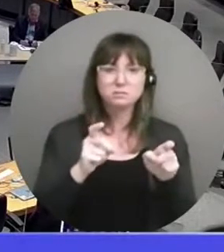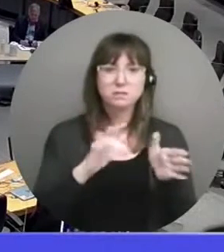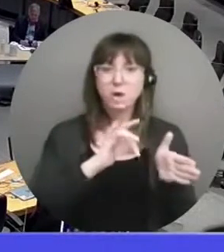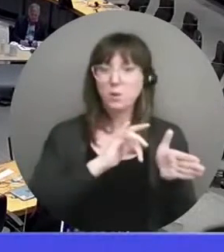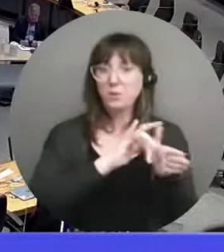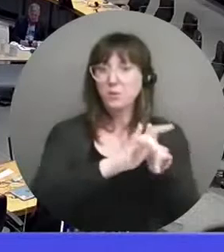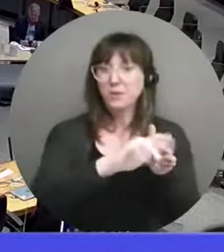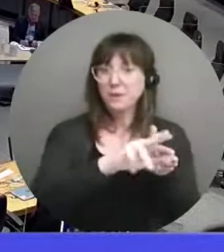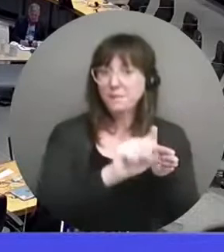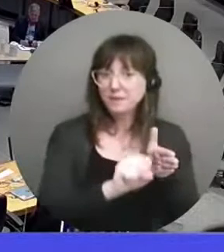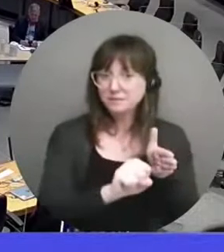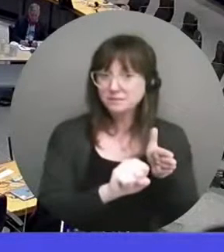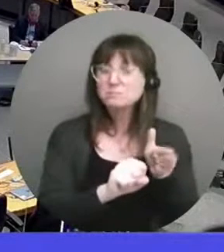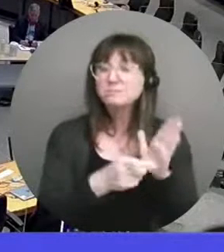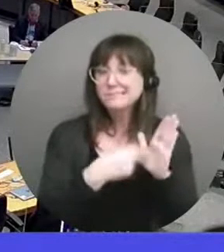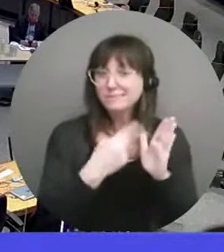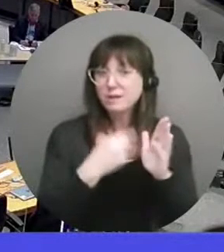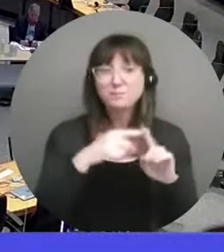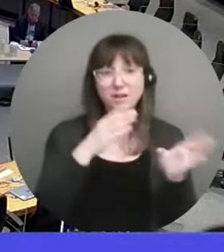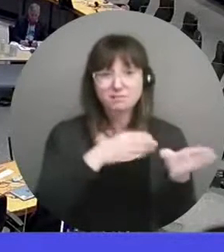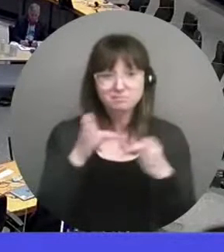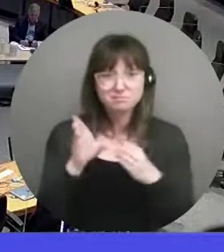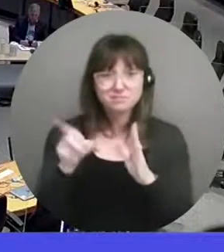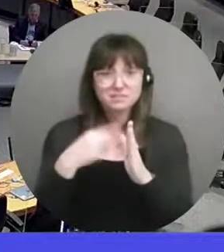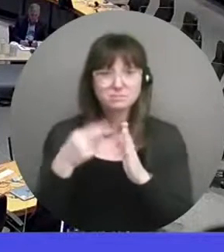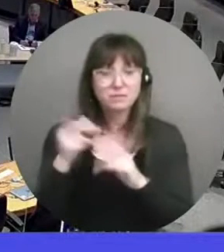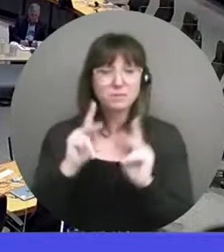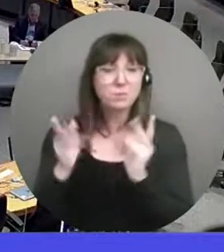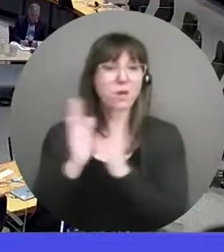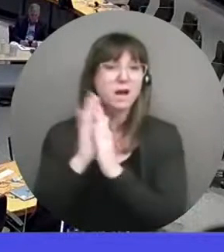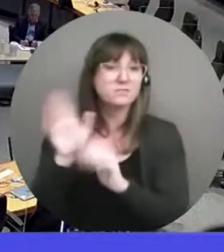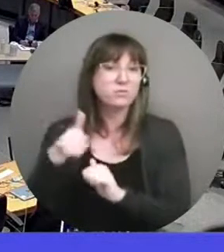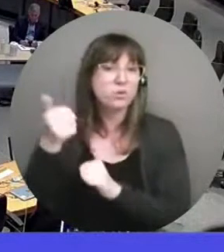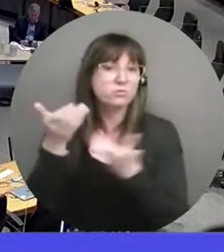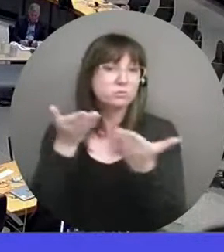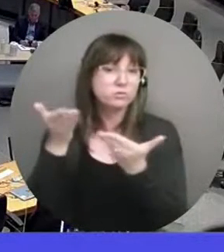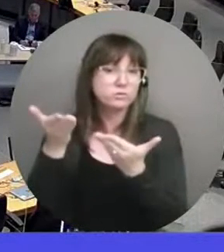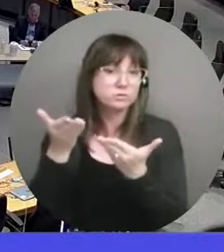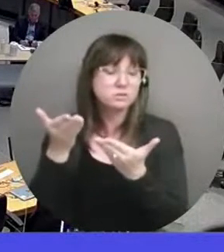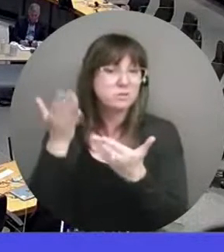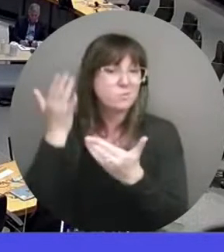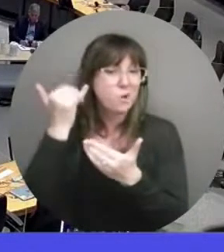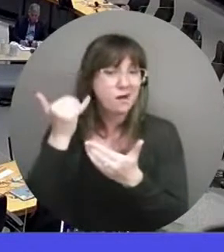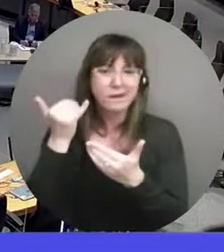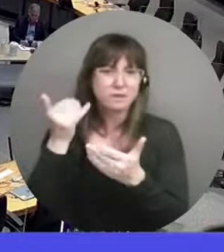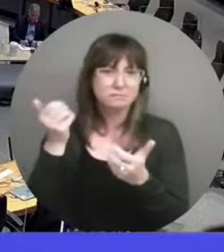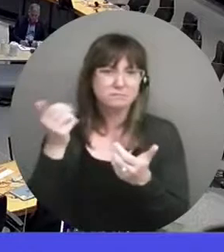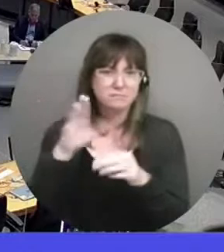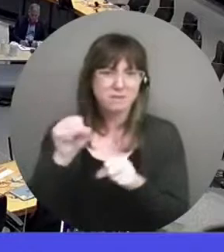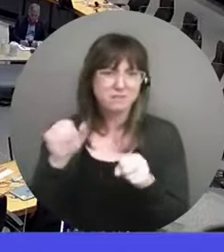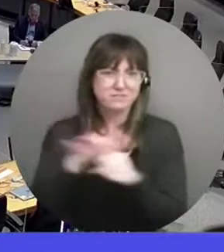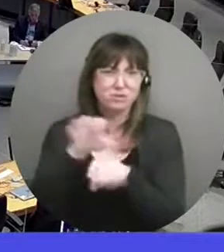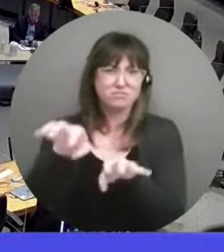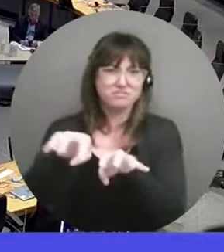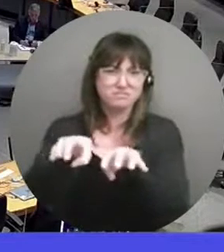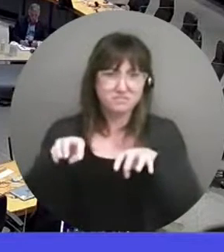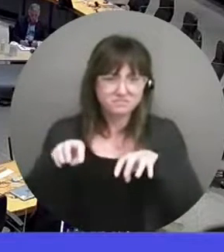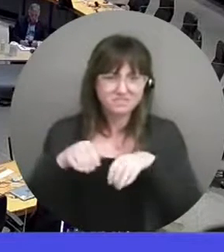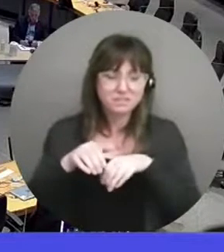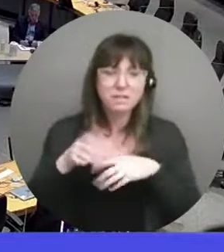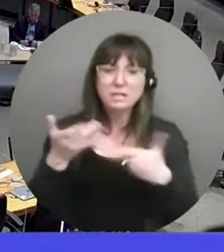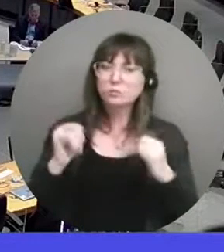have had situations where people have asked for additional service because of crowding. And so it's that right balance.